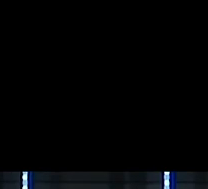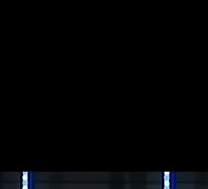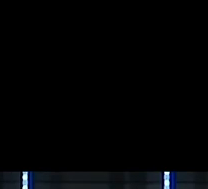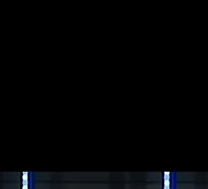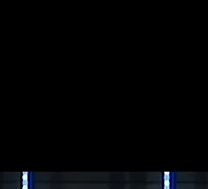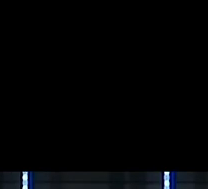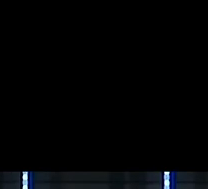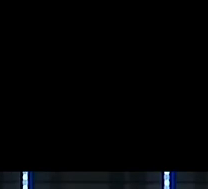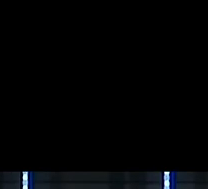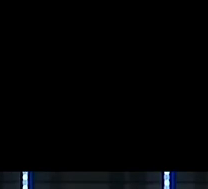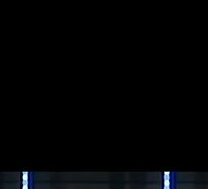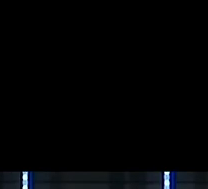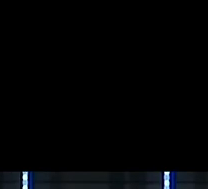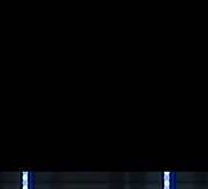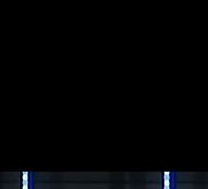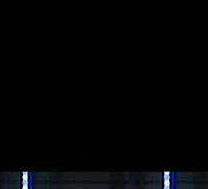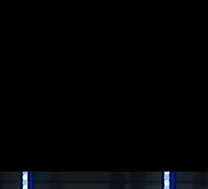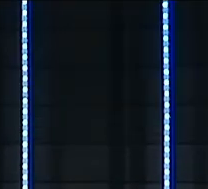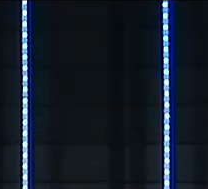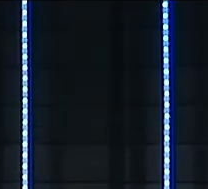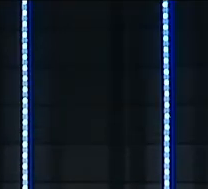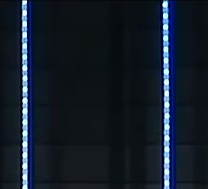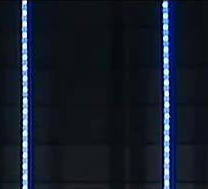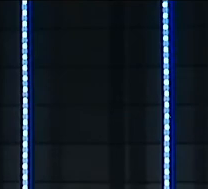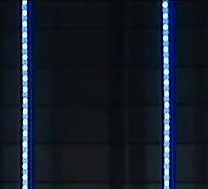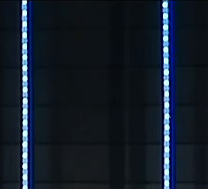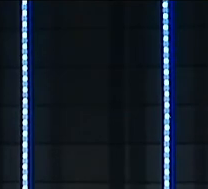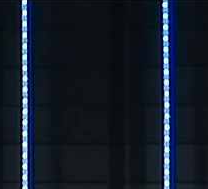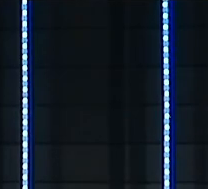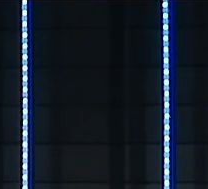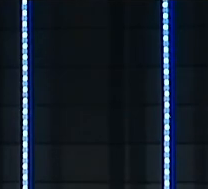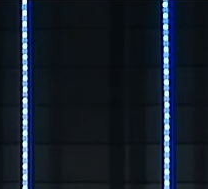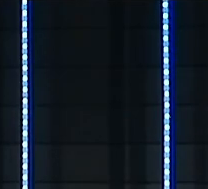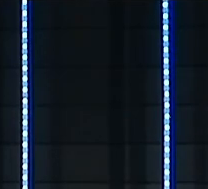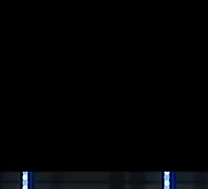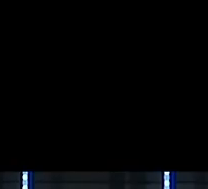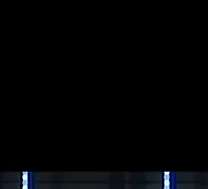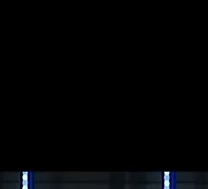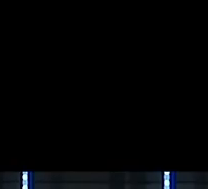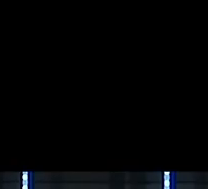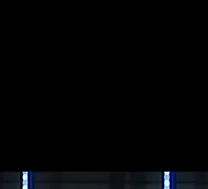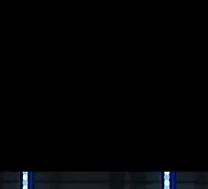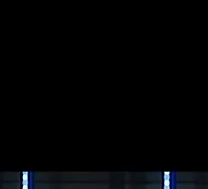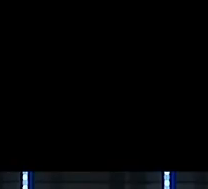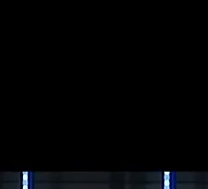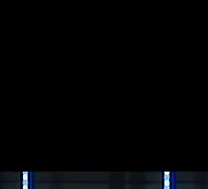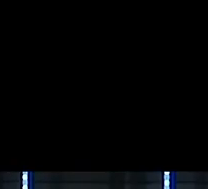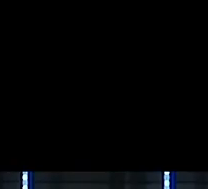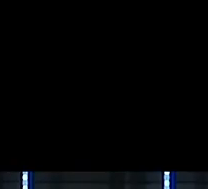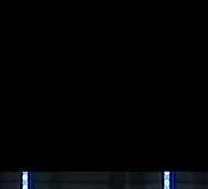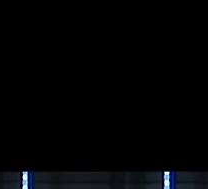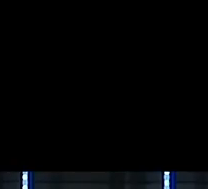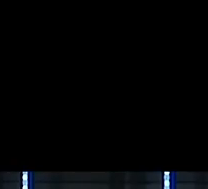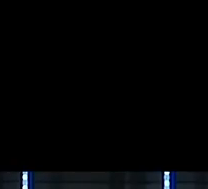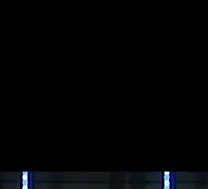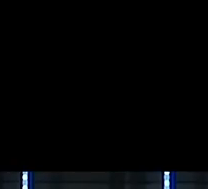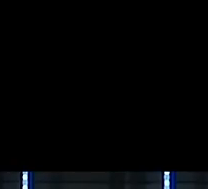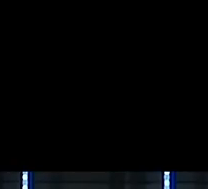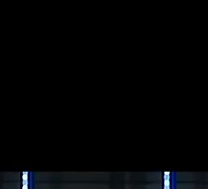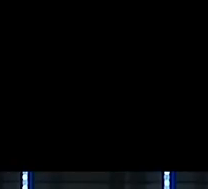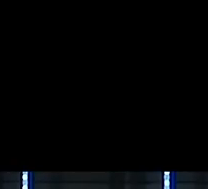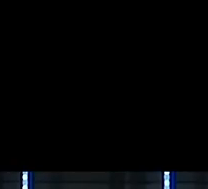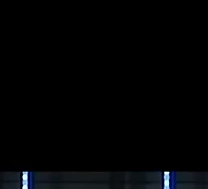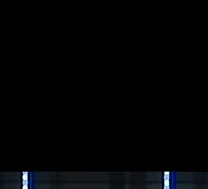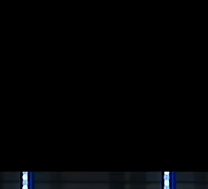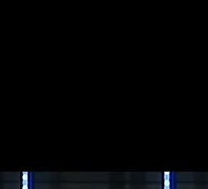and me from God's love. Amen? What would you do without that verse? Revelation 21:4, talking about heaven, and he'll